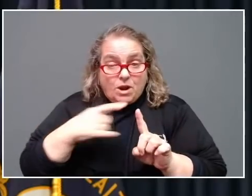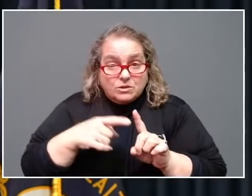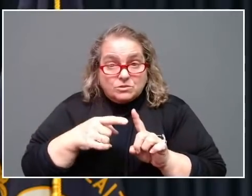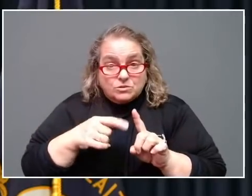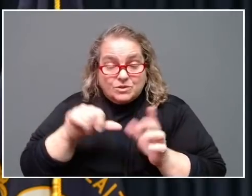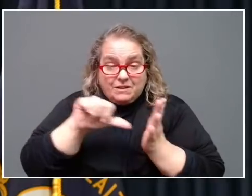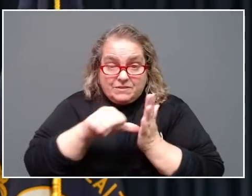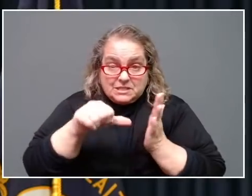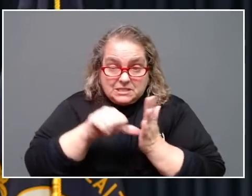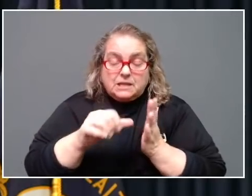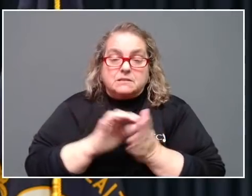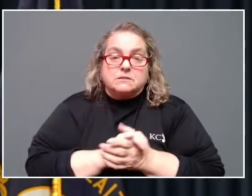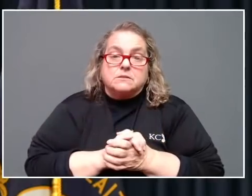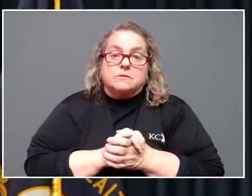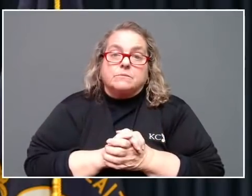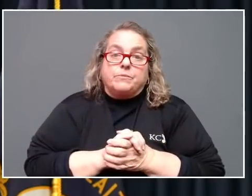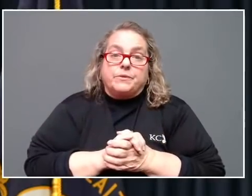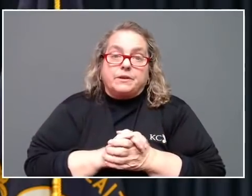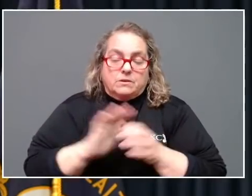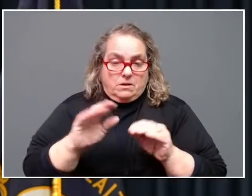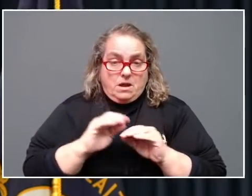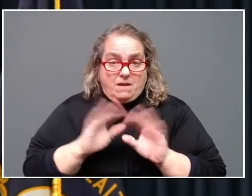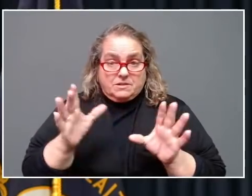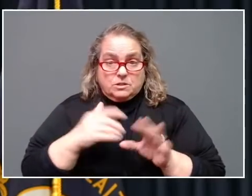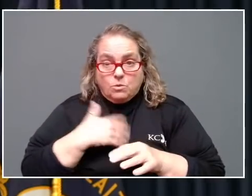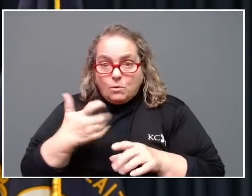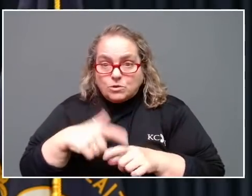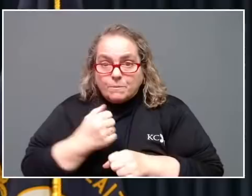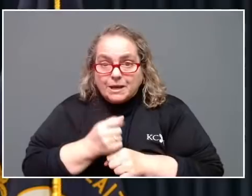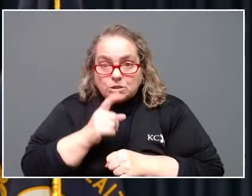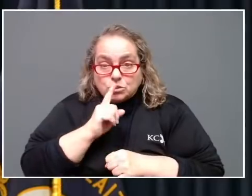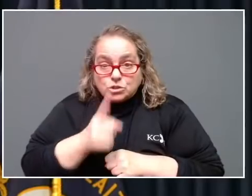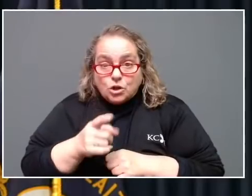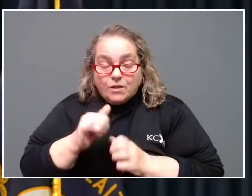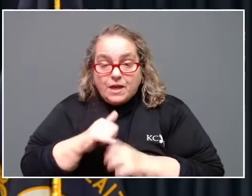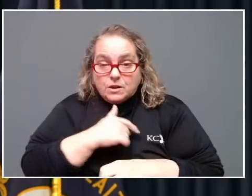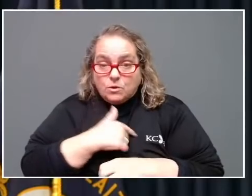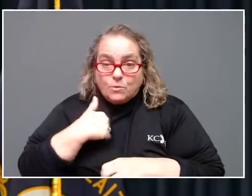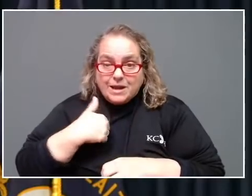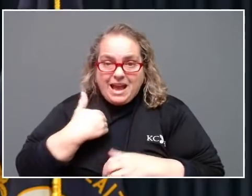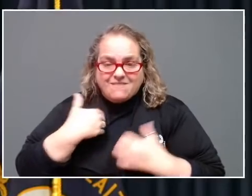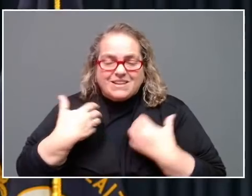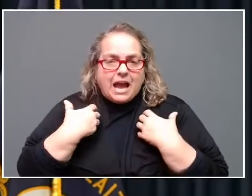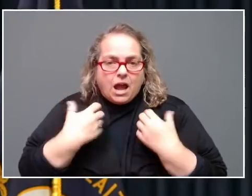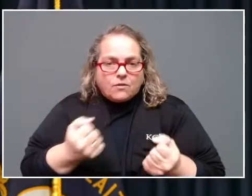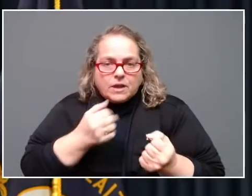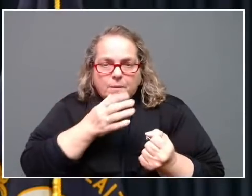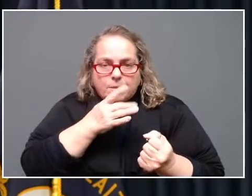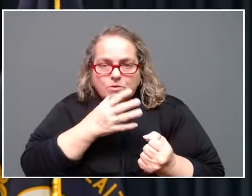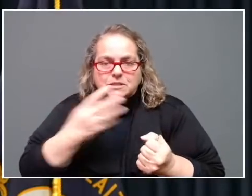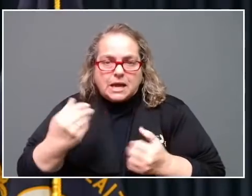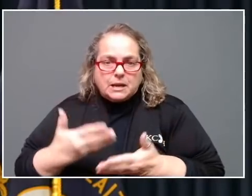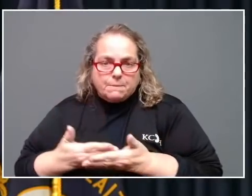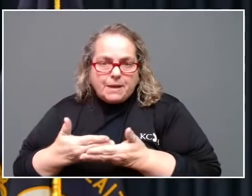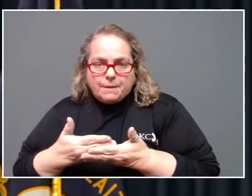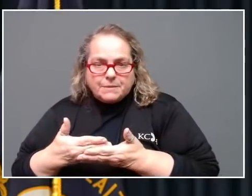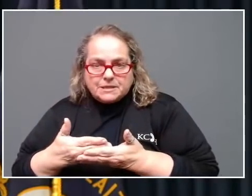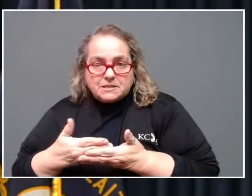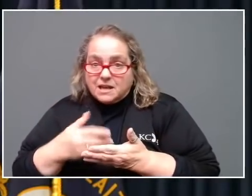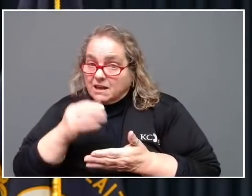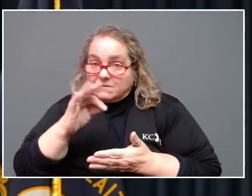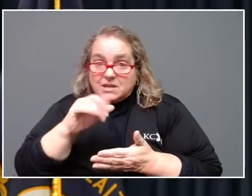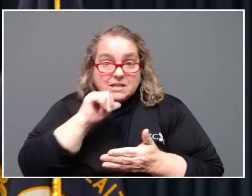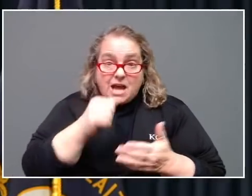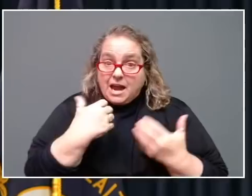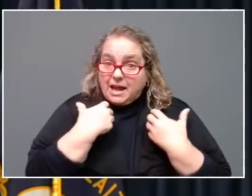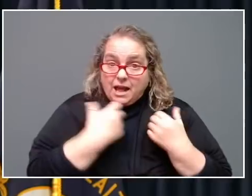that obviously we want to make sure that we have healthy mothers and babies. And if there is not a healthy mother, there can't be